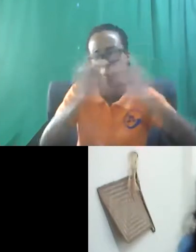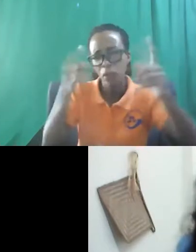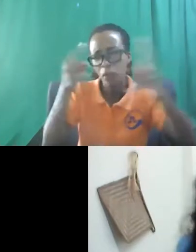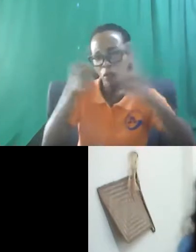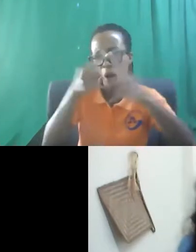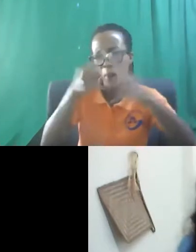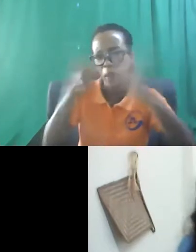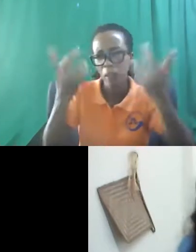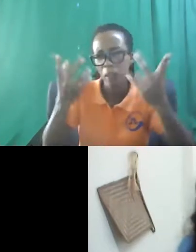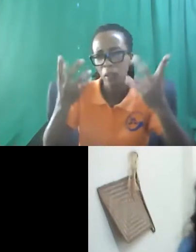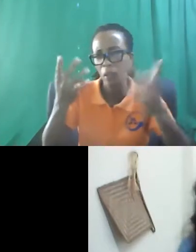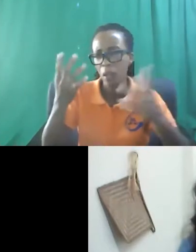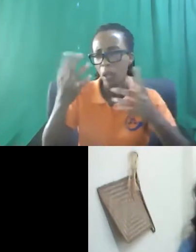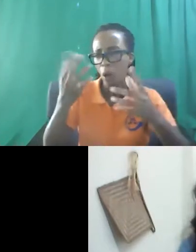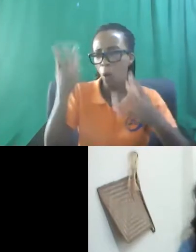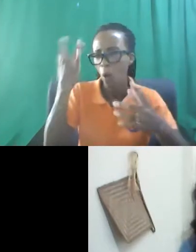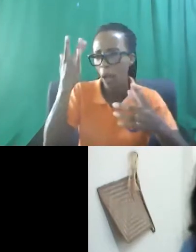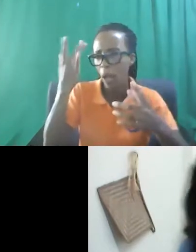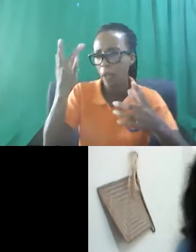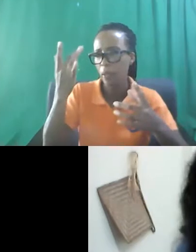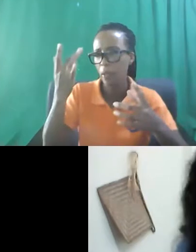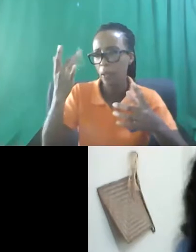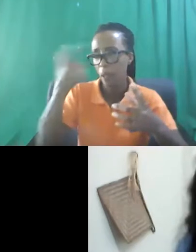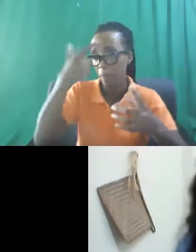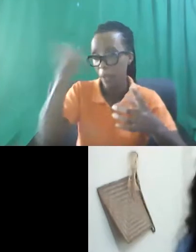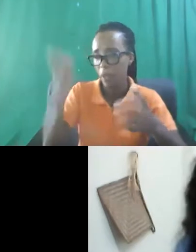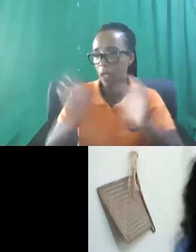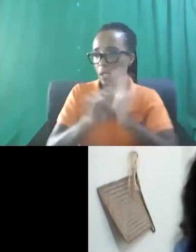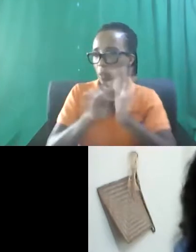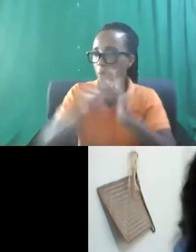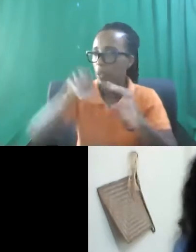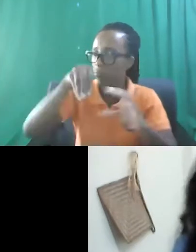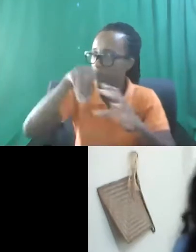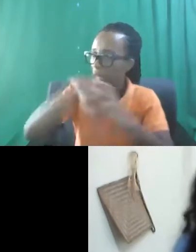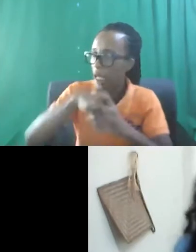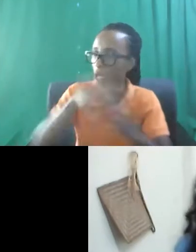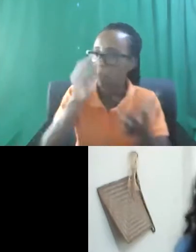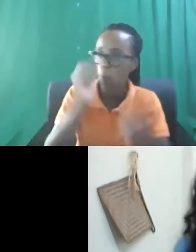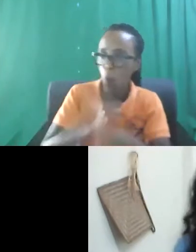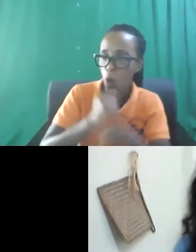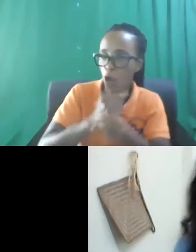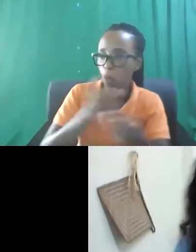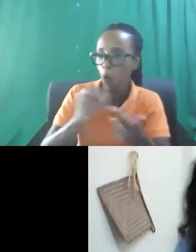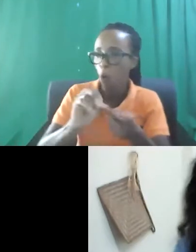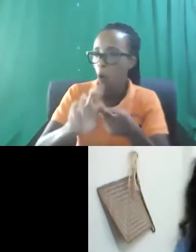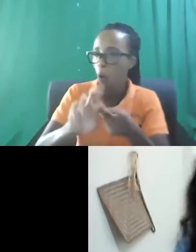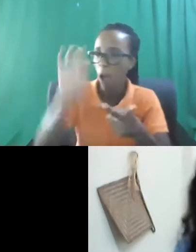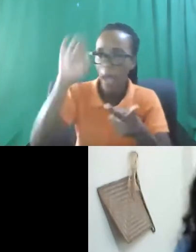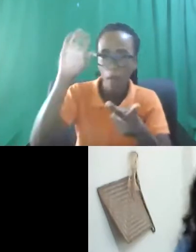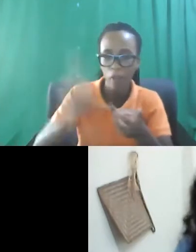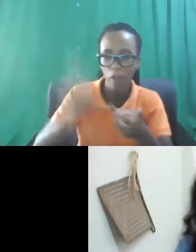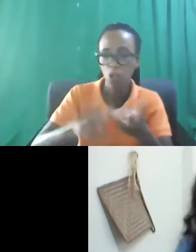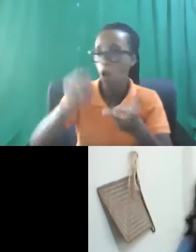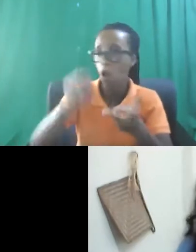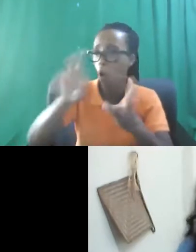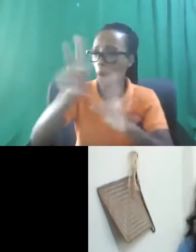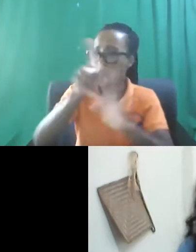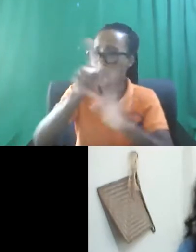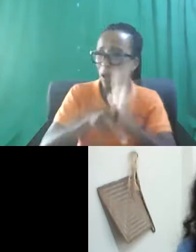invisible killer in like the workplace. It's in the workplace, it's in education, it's in our policies.